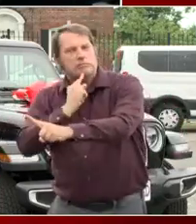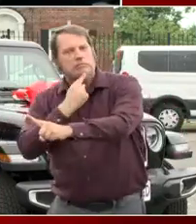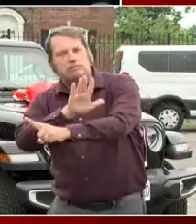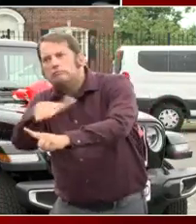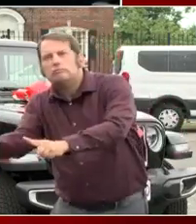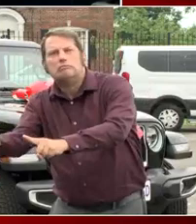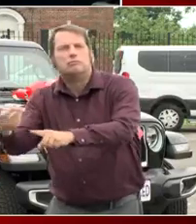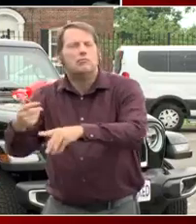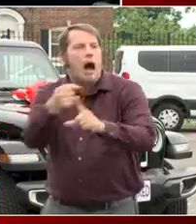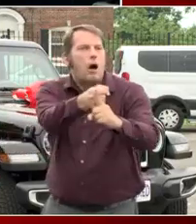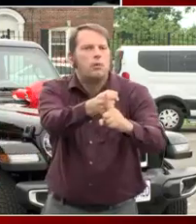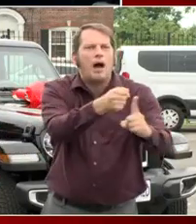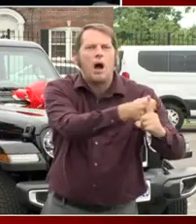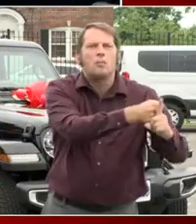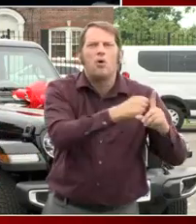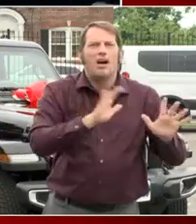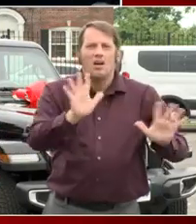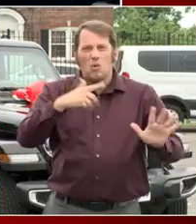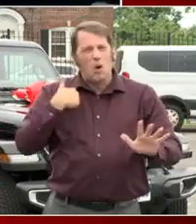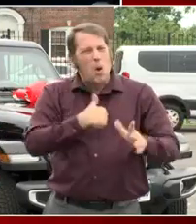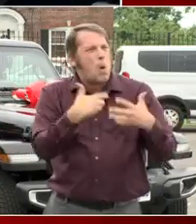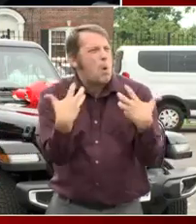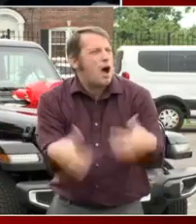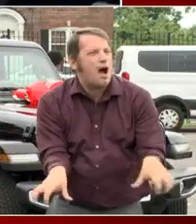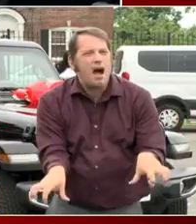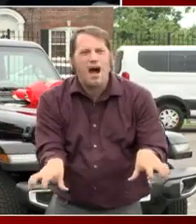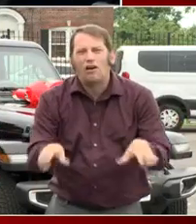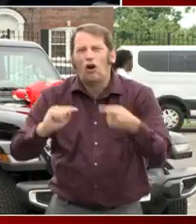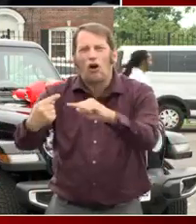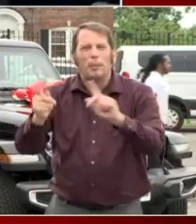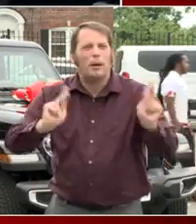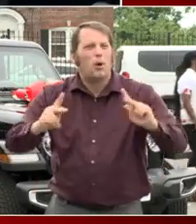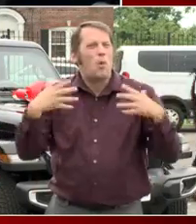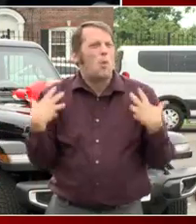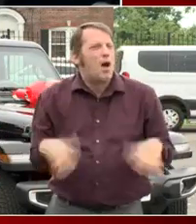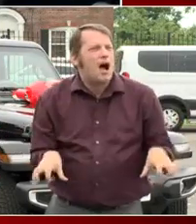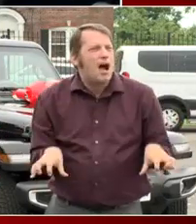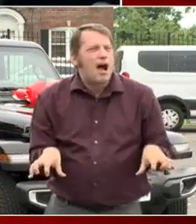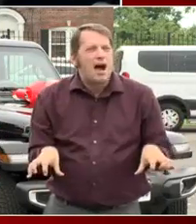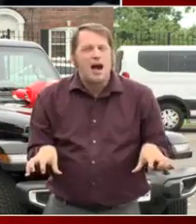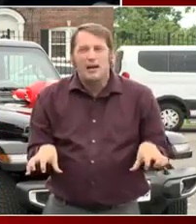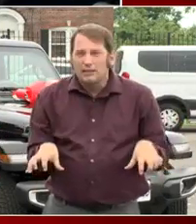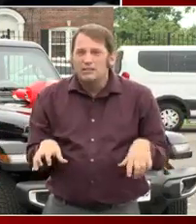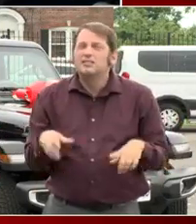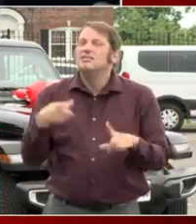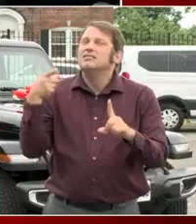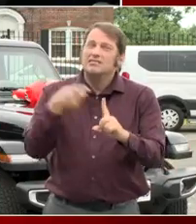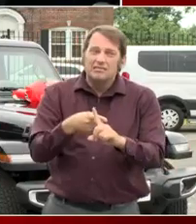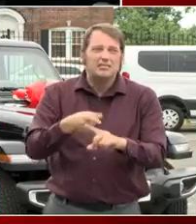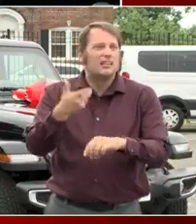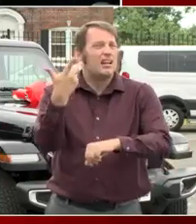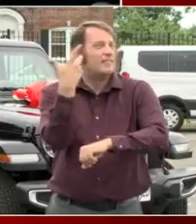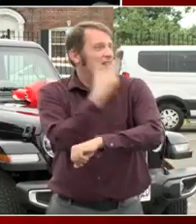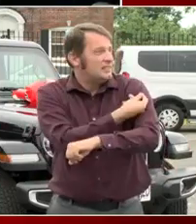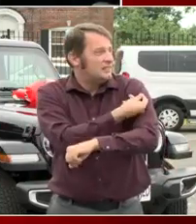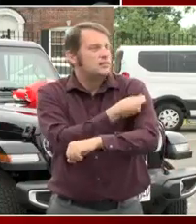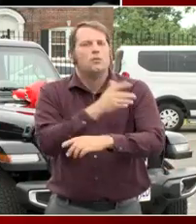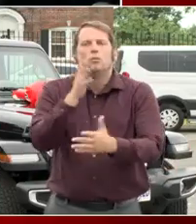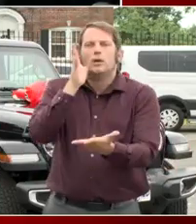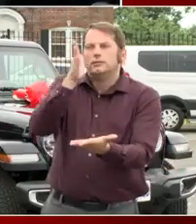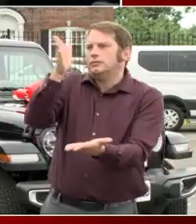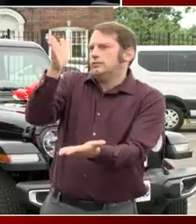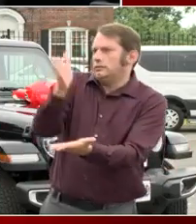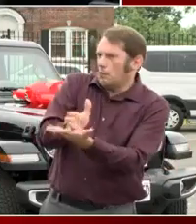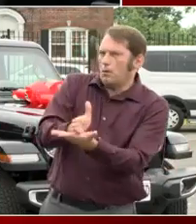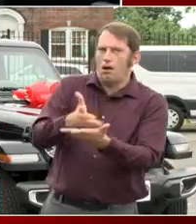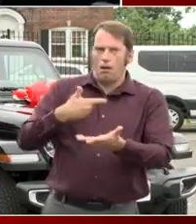getting vaccinated, you can stop the chain of transmission of the virus. And that's exactly what we want you to do. We want to be